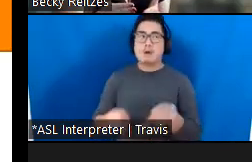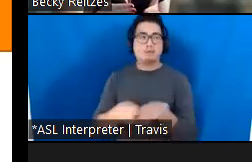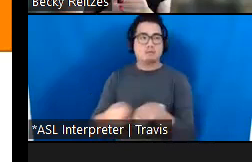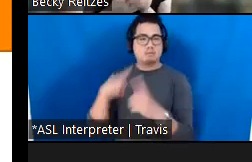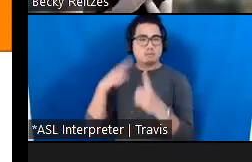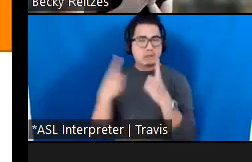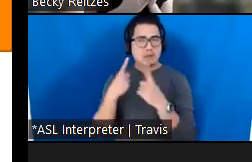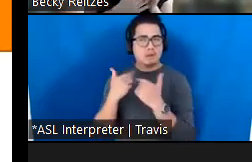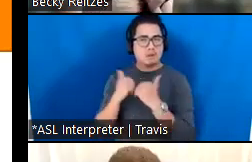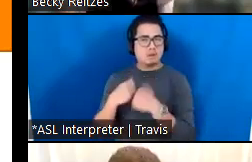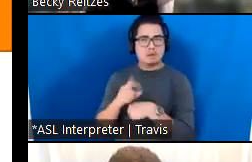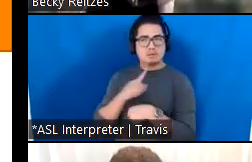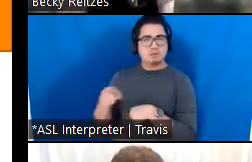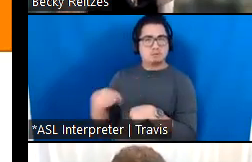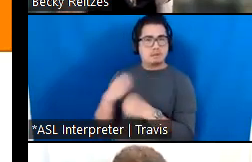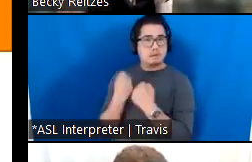safe.